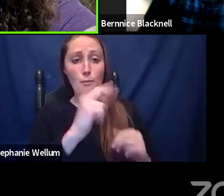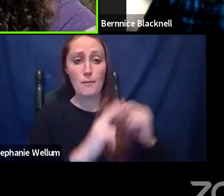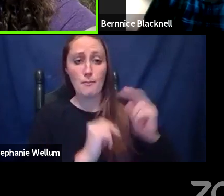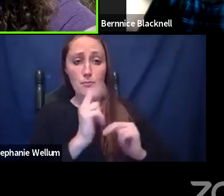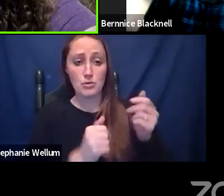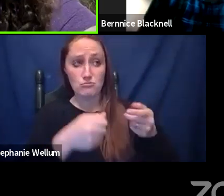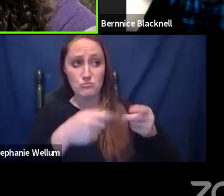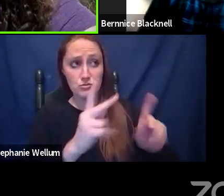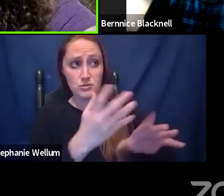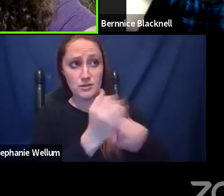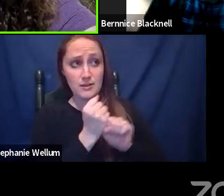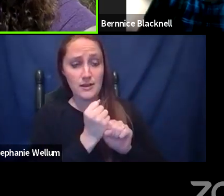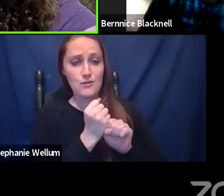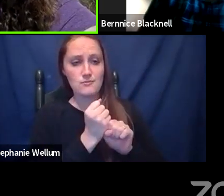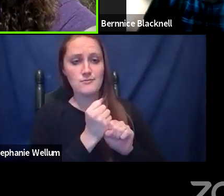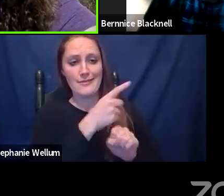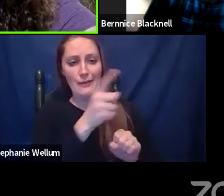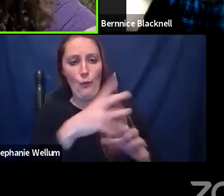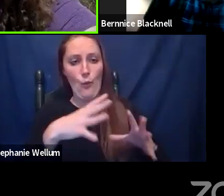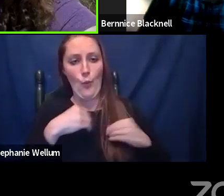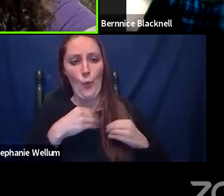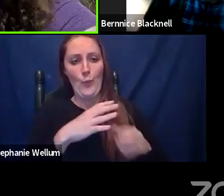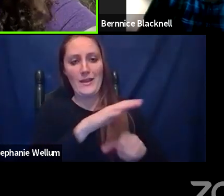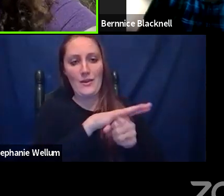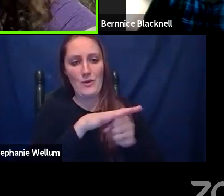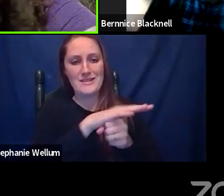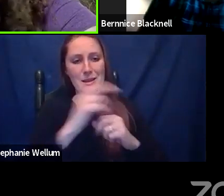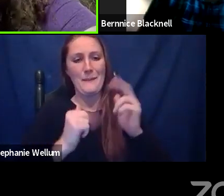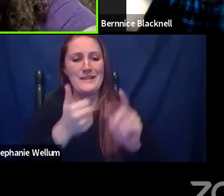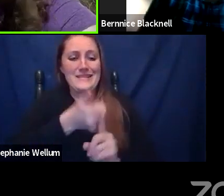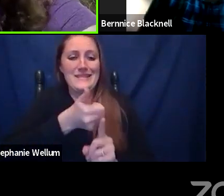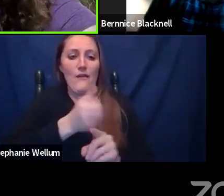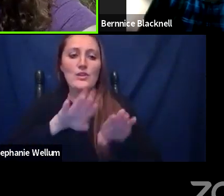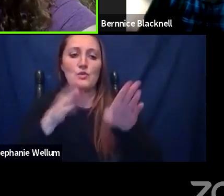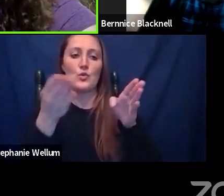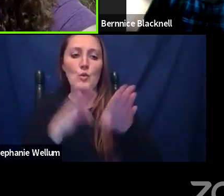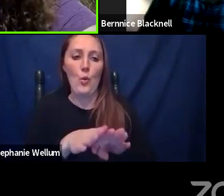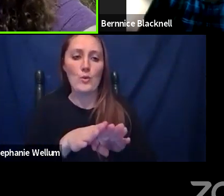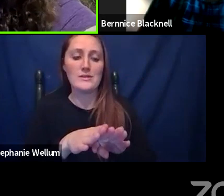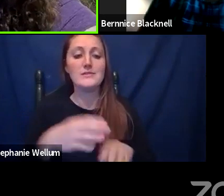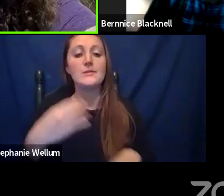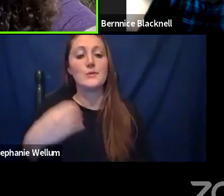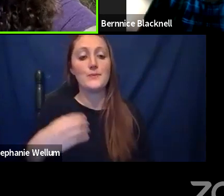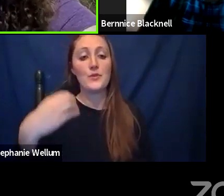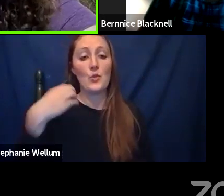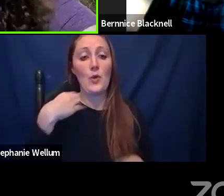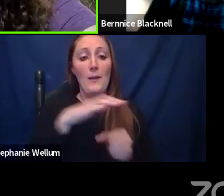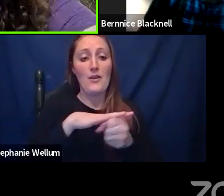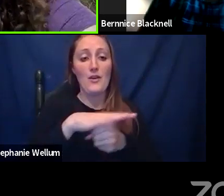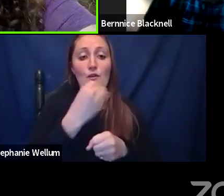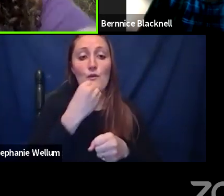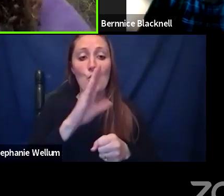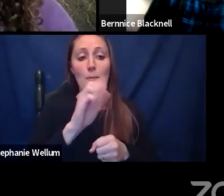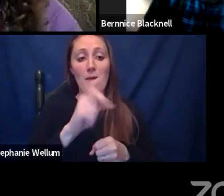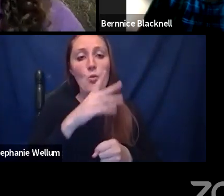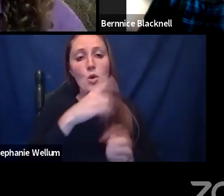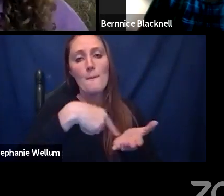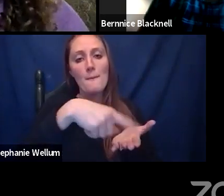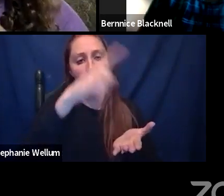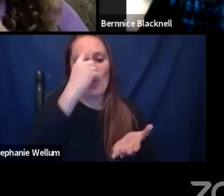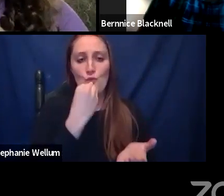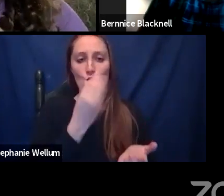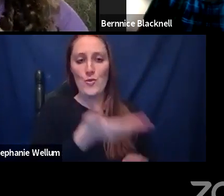area, just because the building itself is closed right now. So Capital Area Food Bank will be paying for all the food there. Okay. Thank you so